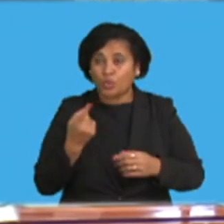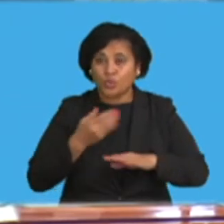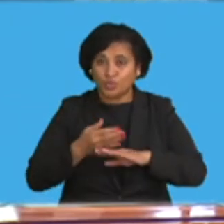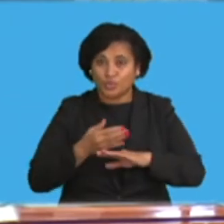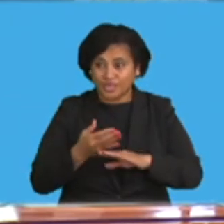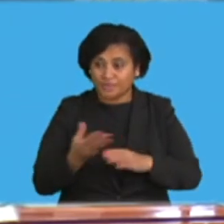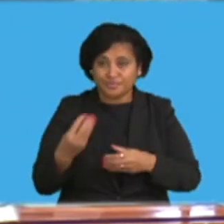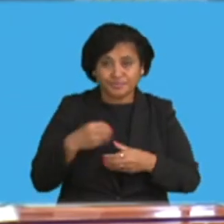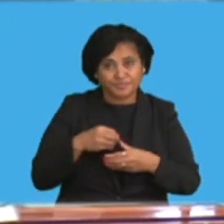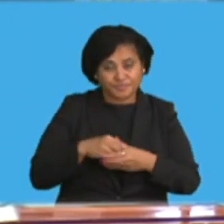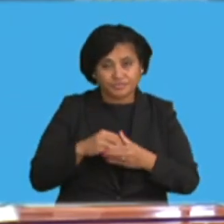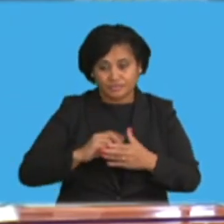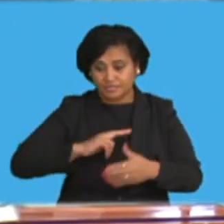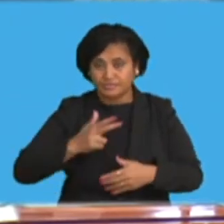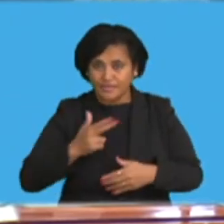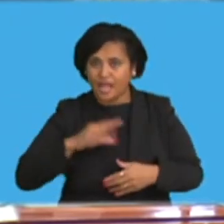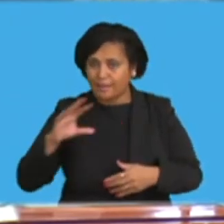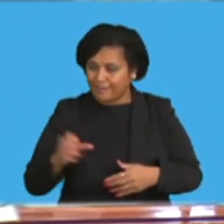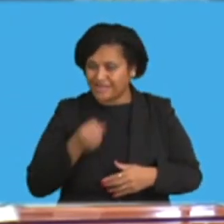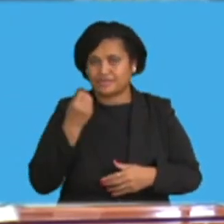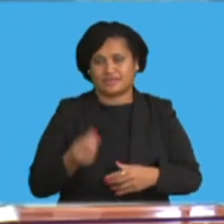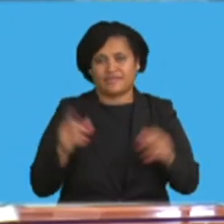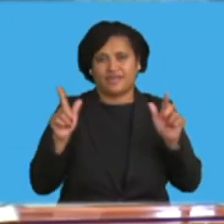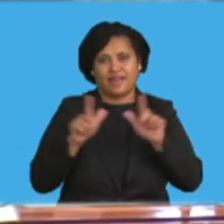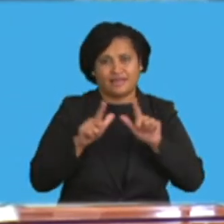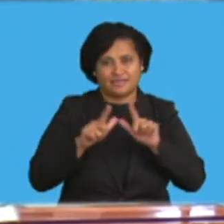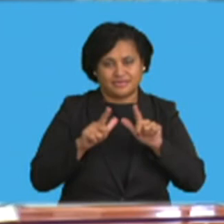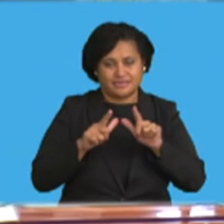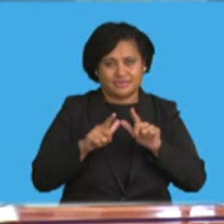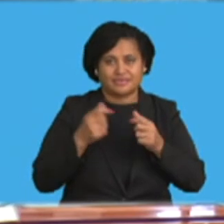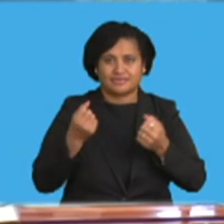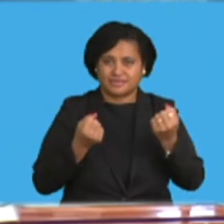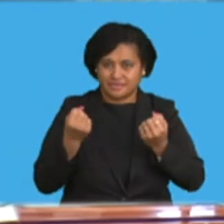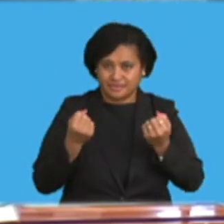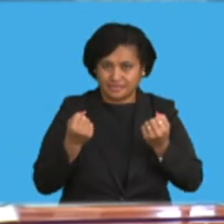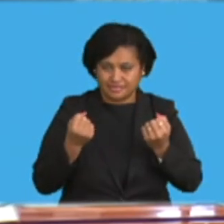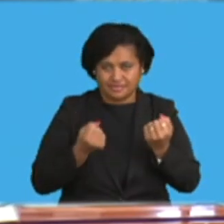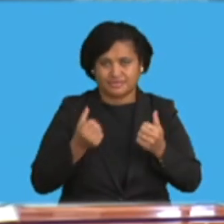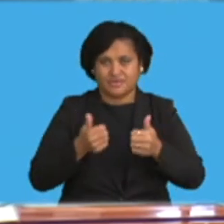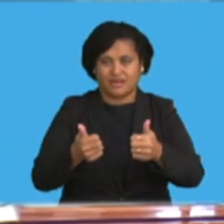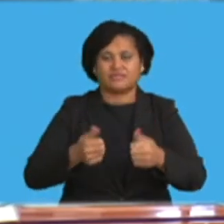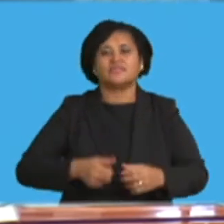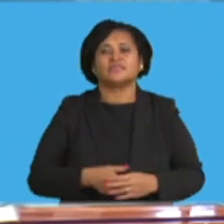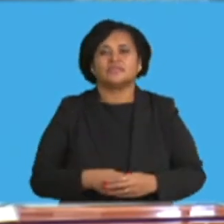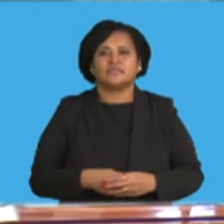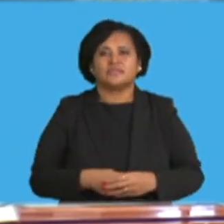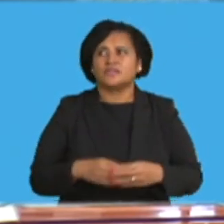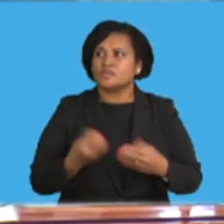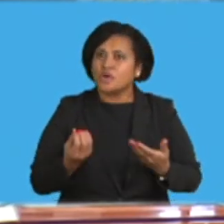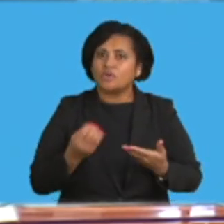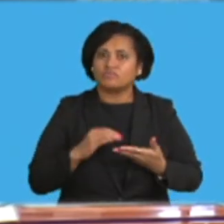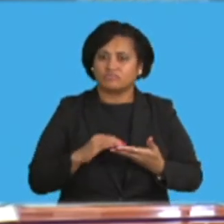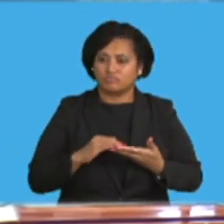recruited and authorized to undertake and replenish police driver population. Madam Speaker, rise in